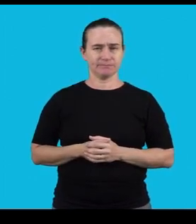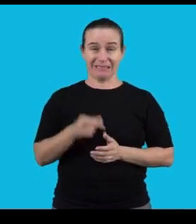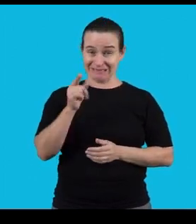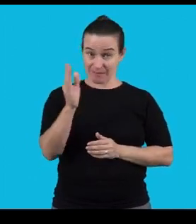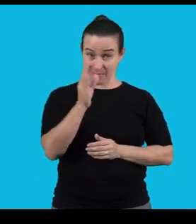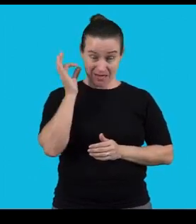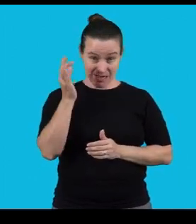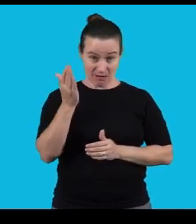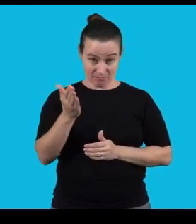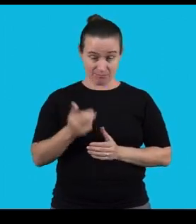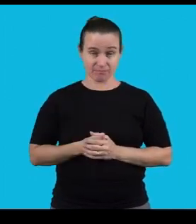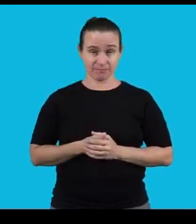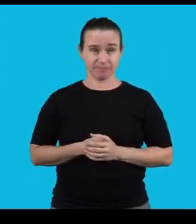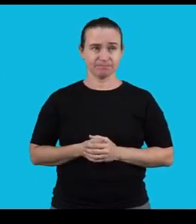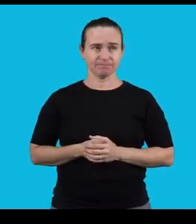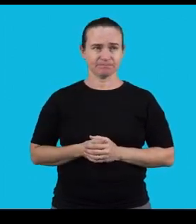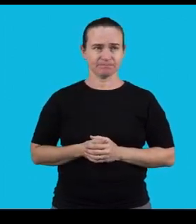middle ear, and then there's no build up.